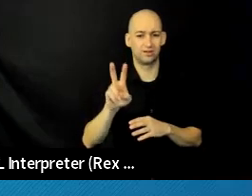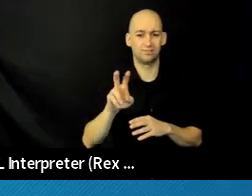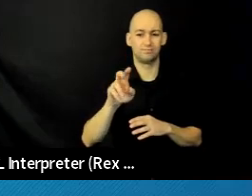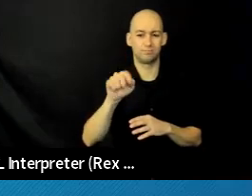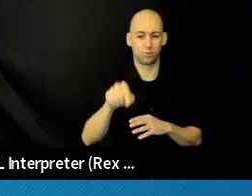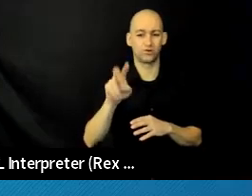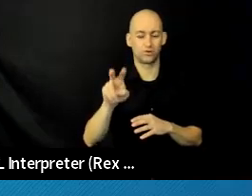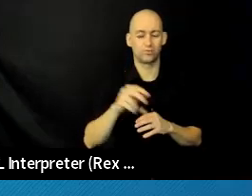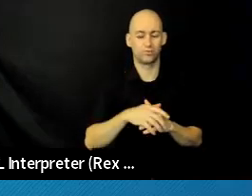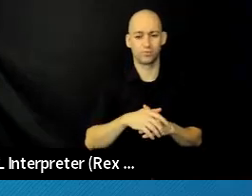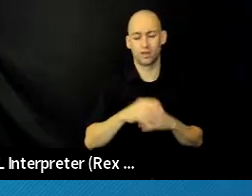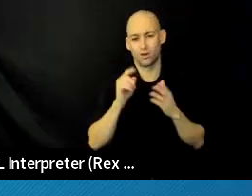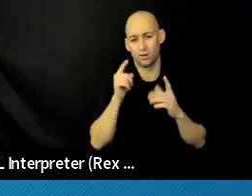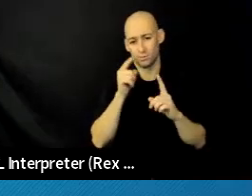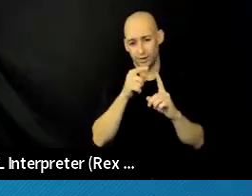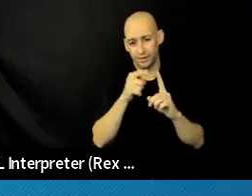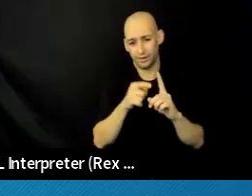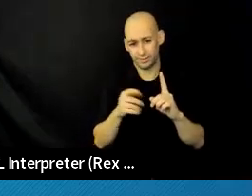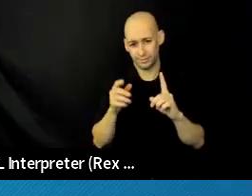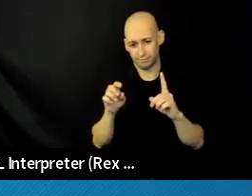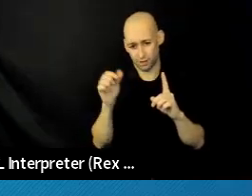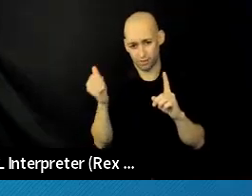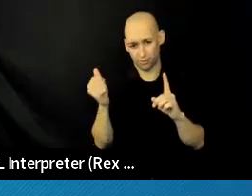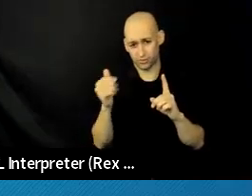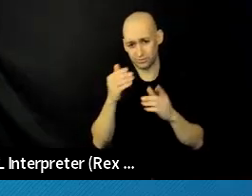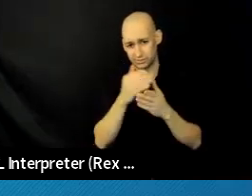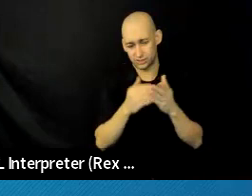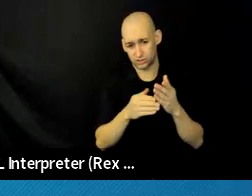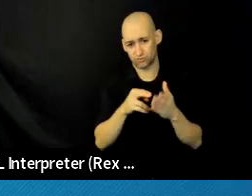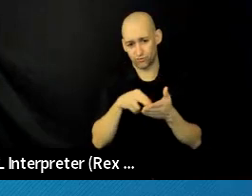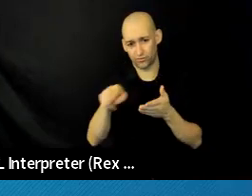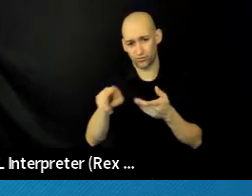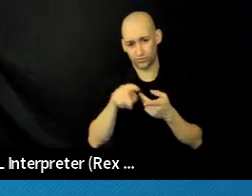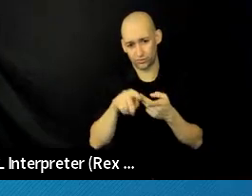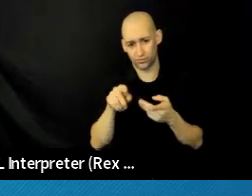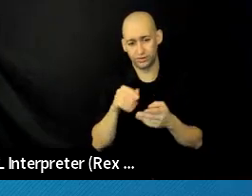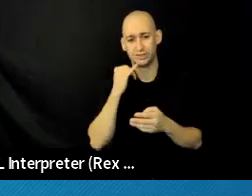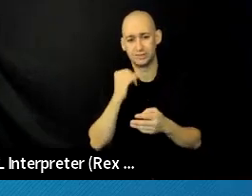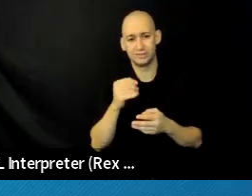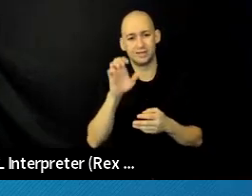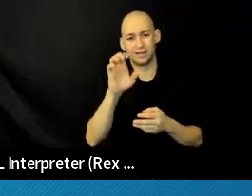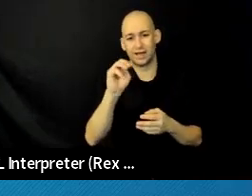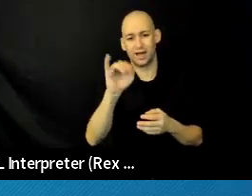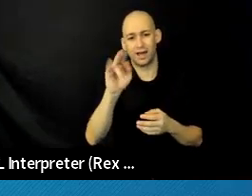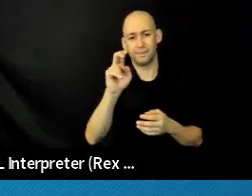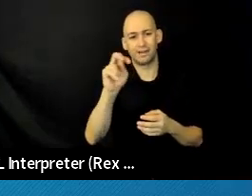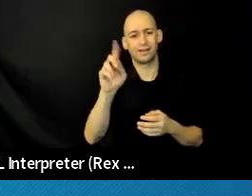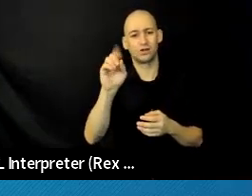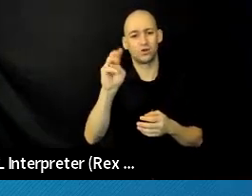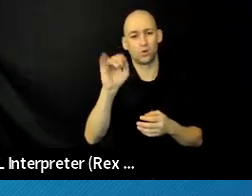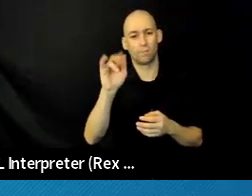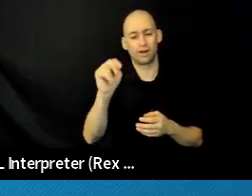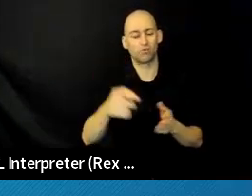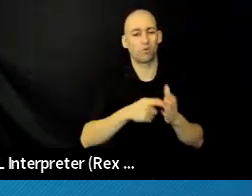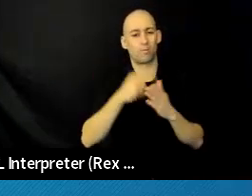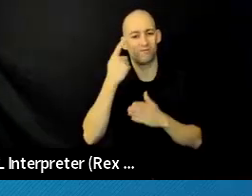Now, what I will point out and what these other sections refer to is the eminent domain requirements for